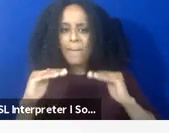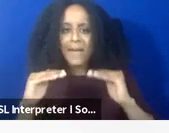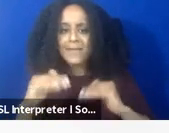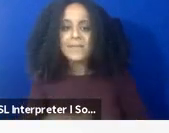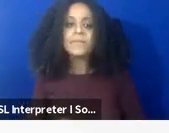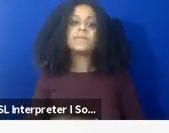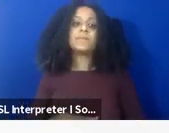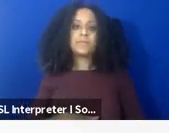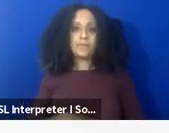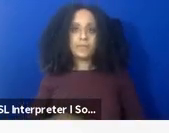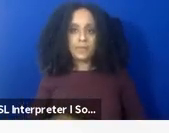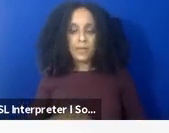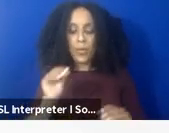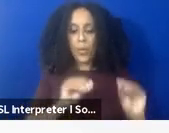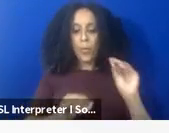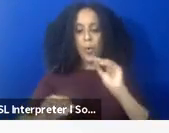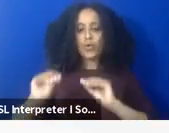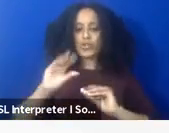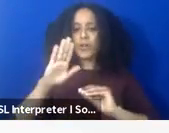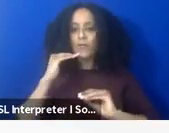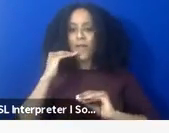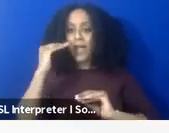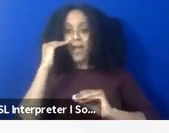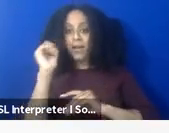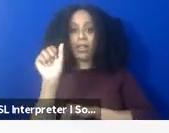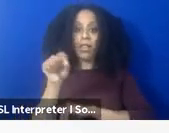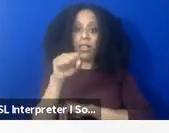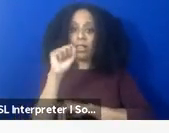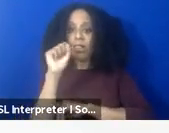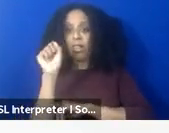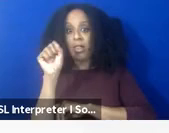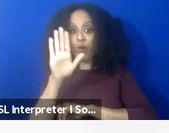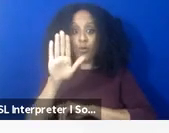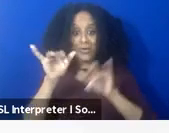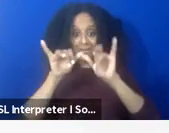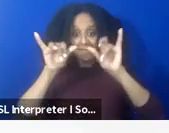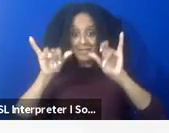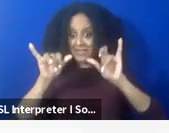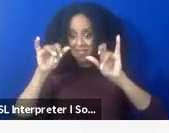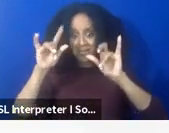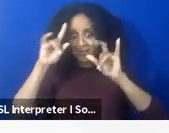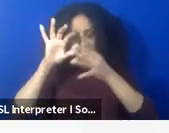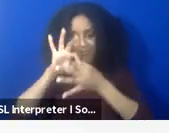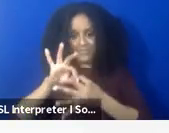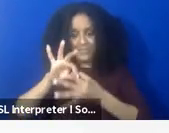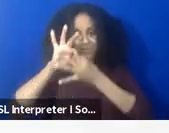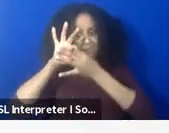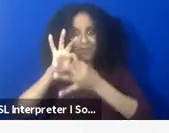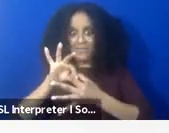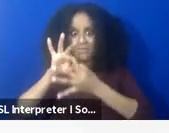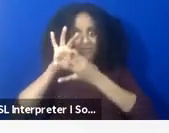system senses motion of the head. Now, when the system isn't working correctly, we're going to have inaccurate input to the brain regarding head